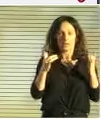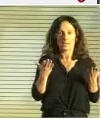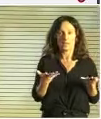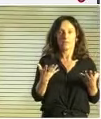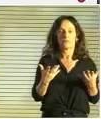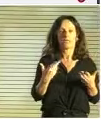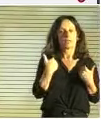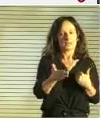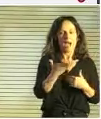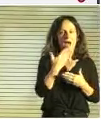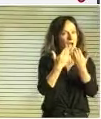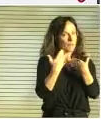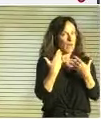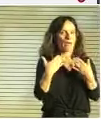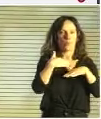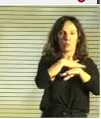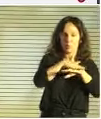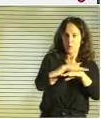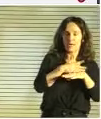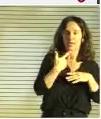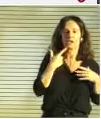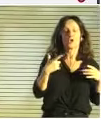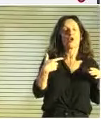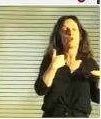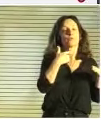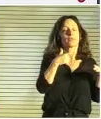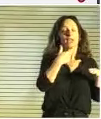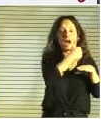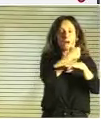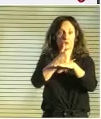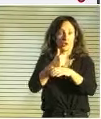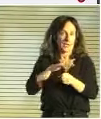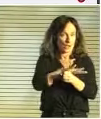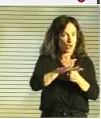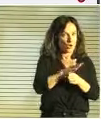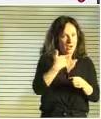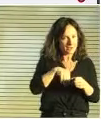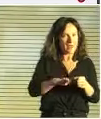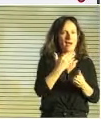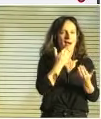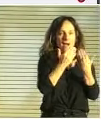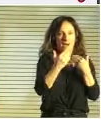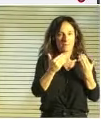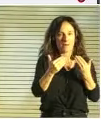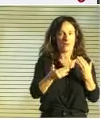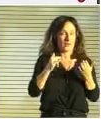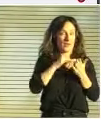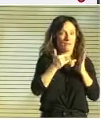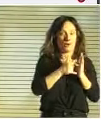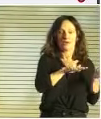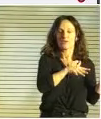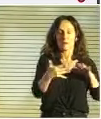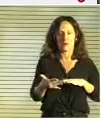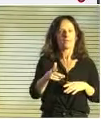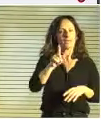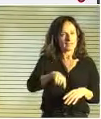enlarge this forest, and we will start also forests at other places in the world. We are just starting something in Peru.